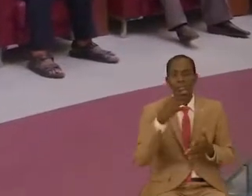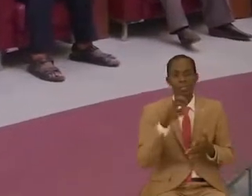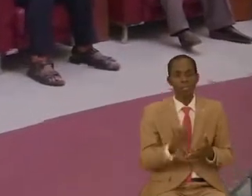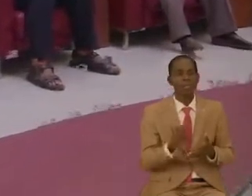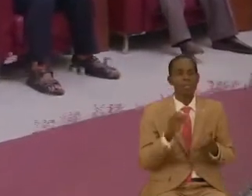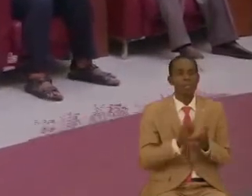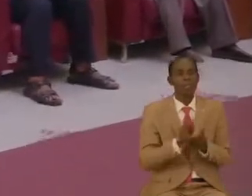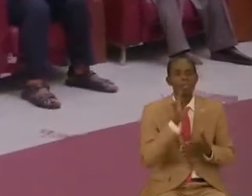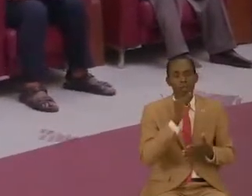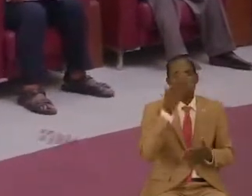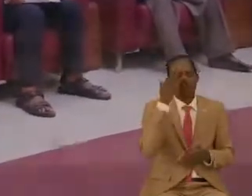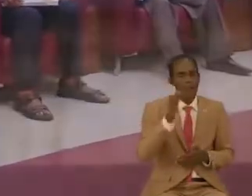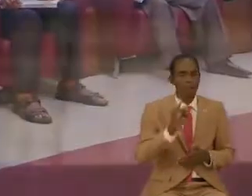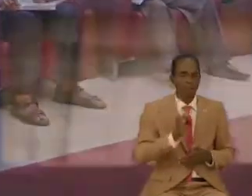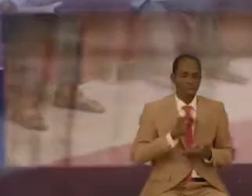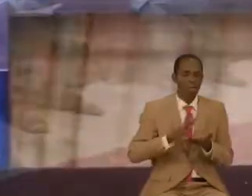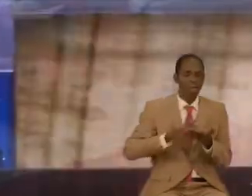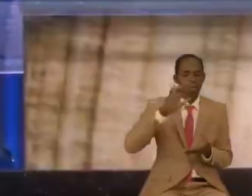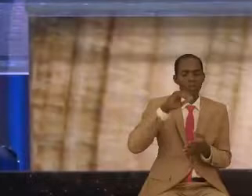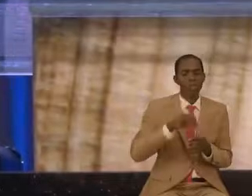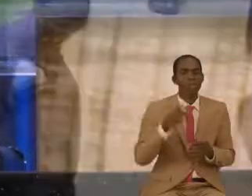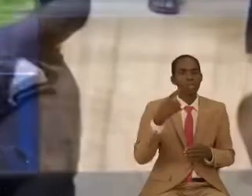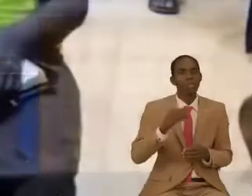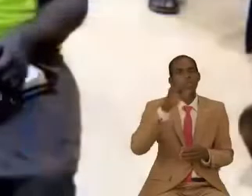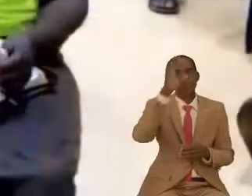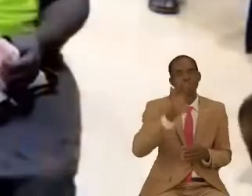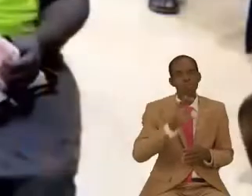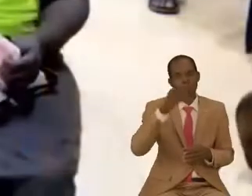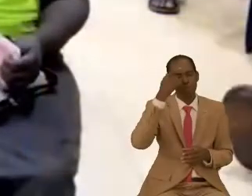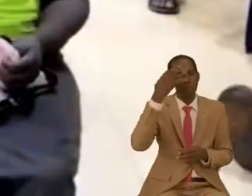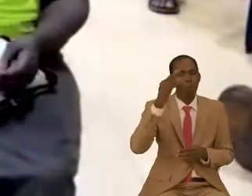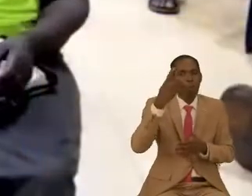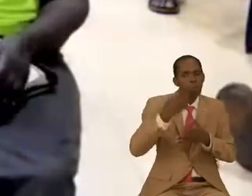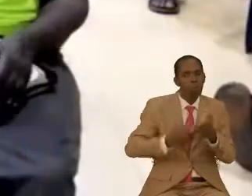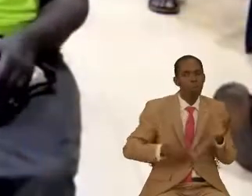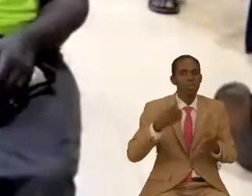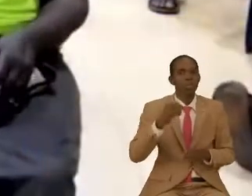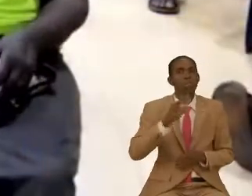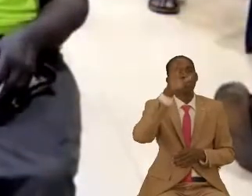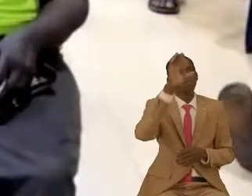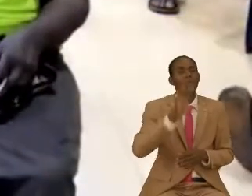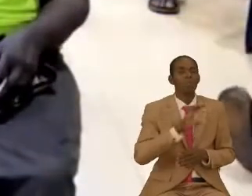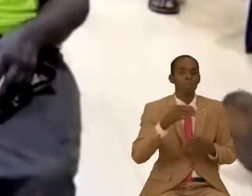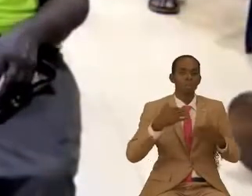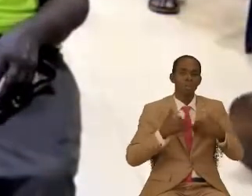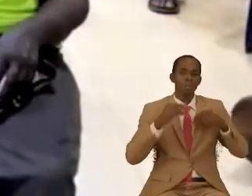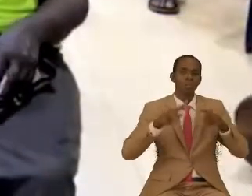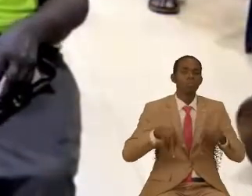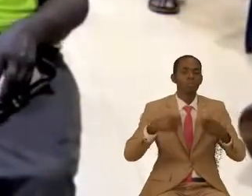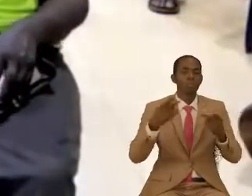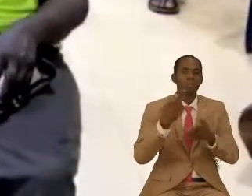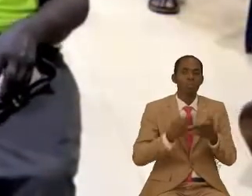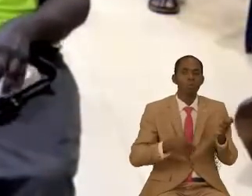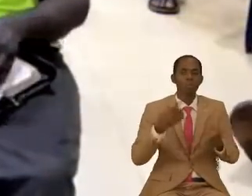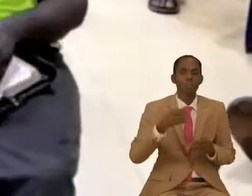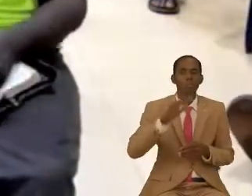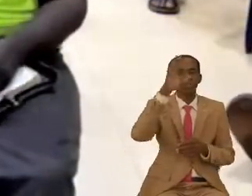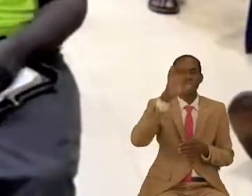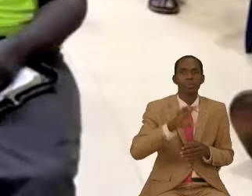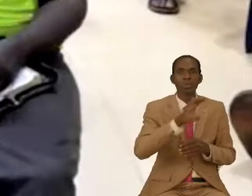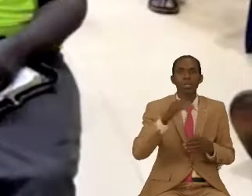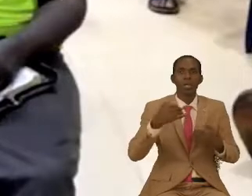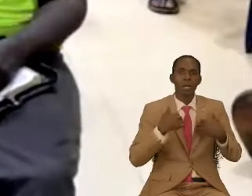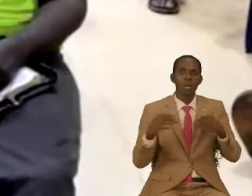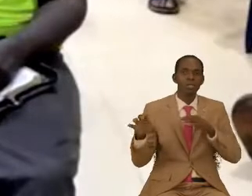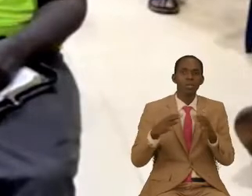why I glory in the cross, because of what the cross has provided, what the cross has done, and what the